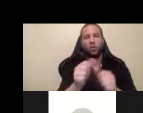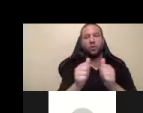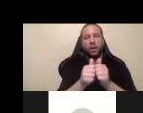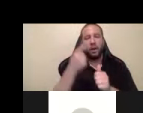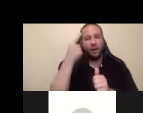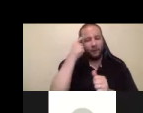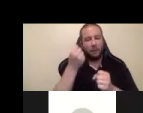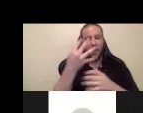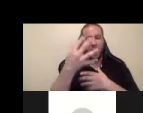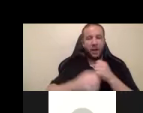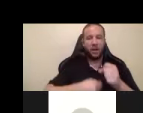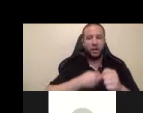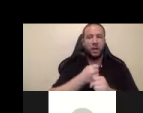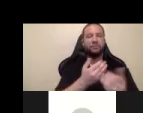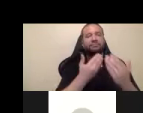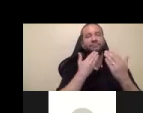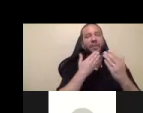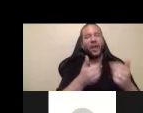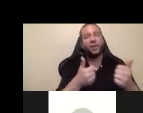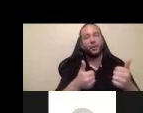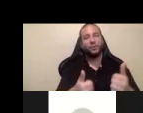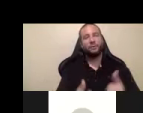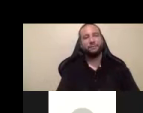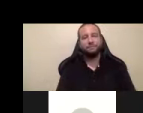while. Thanks.